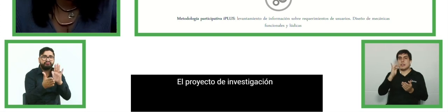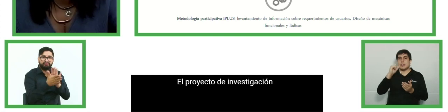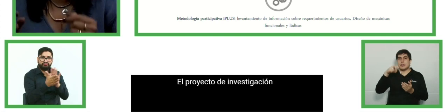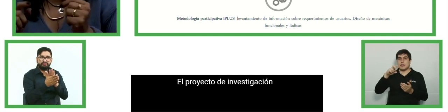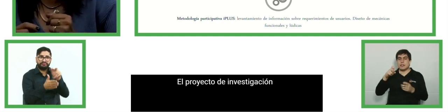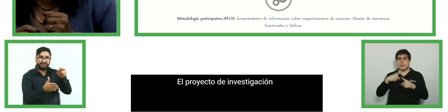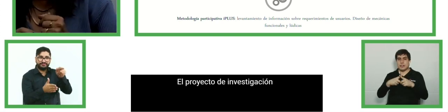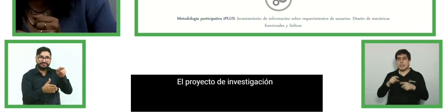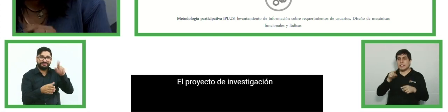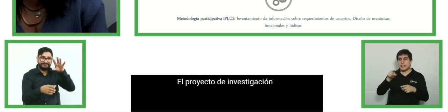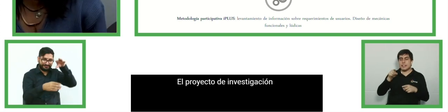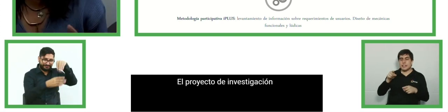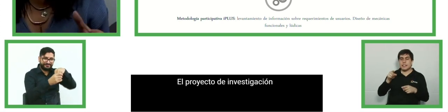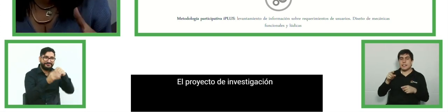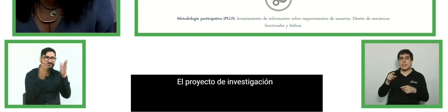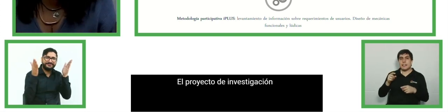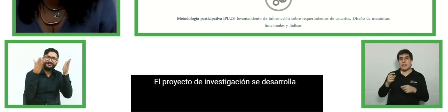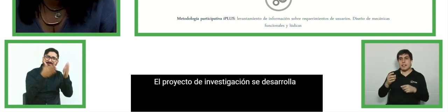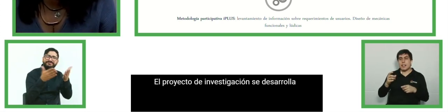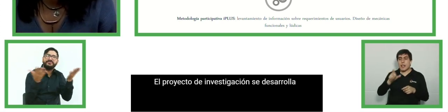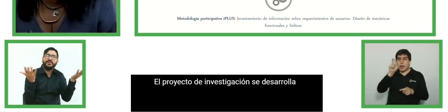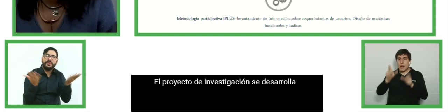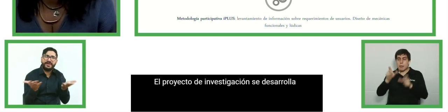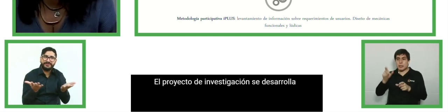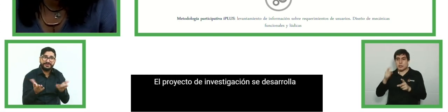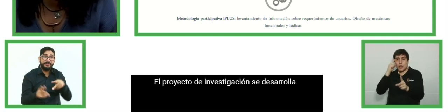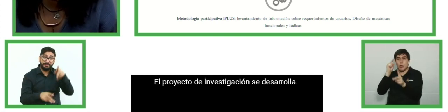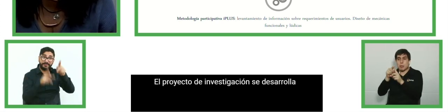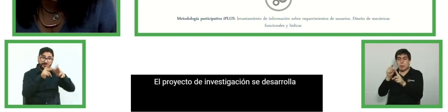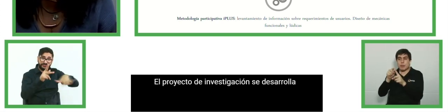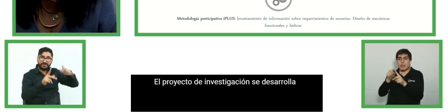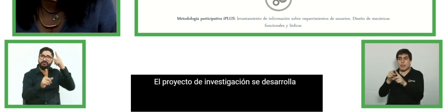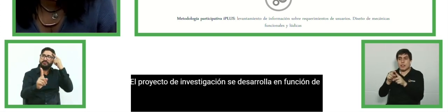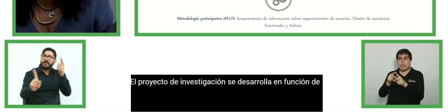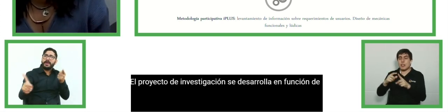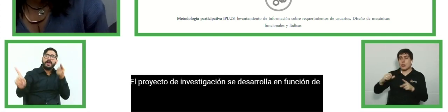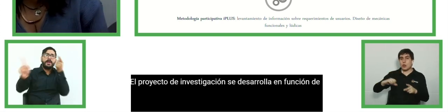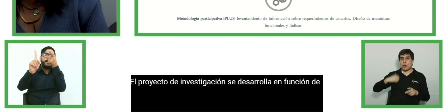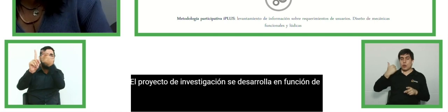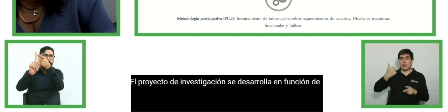by the target population being young people and other people with